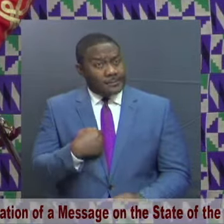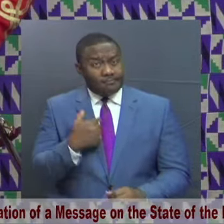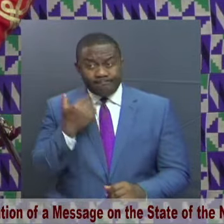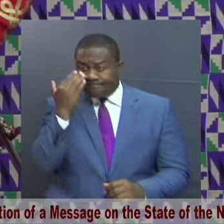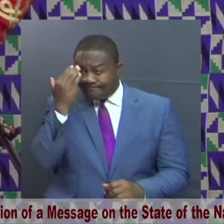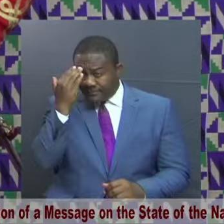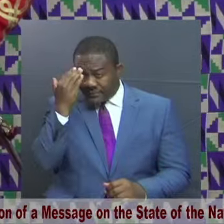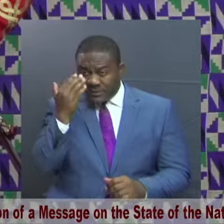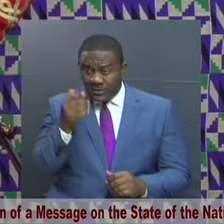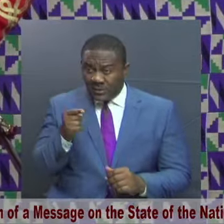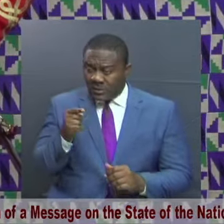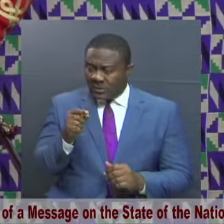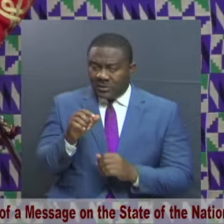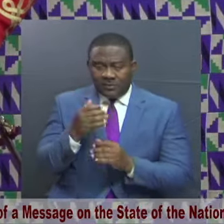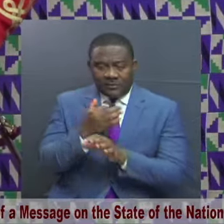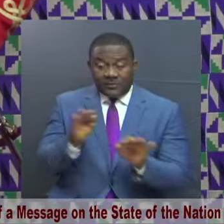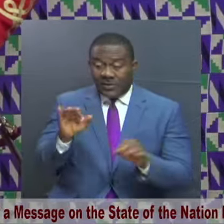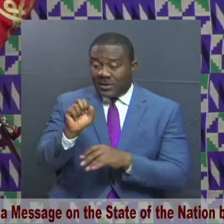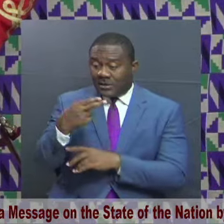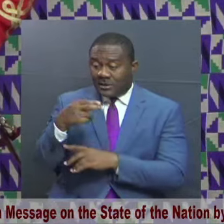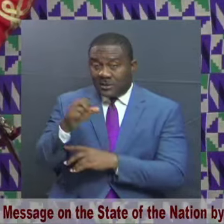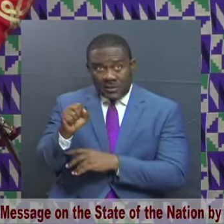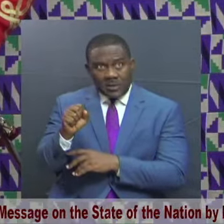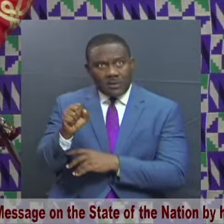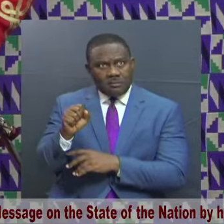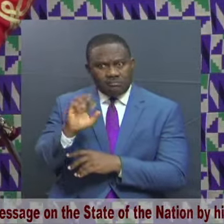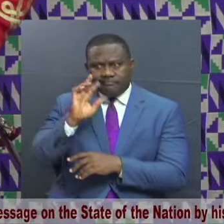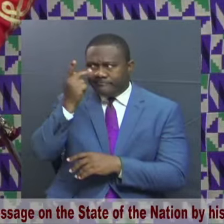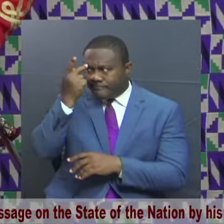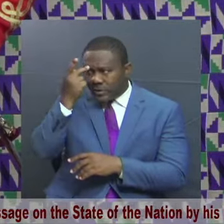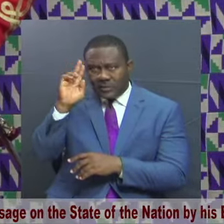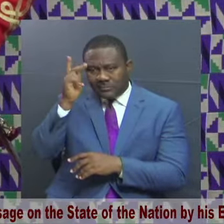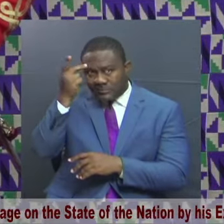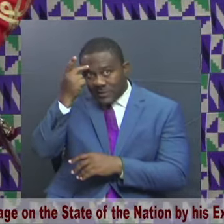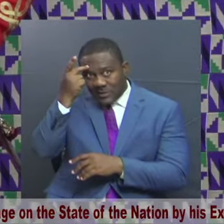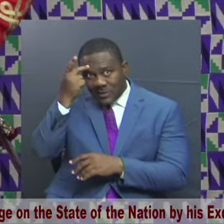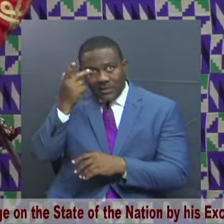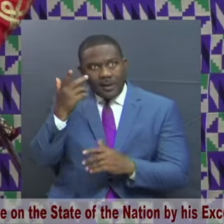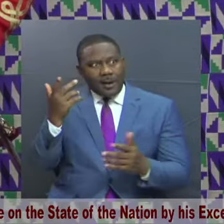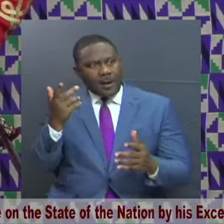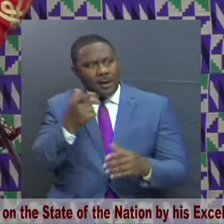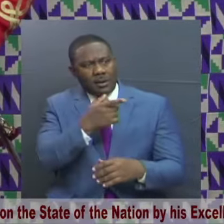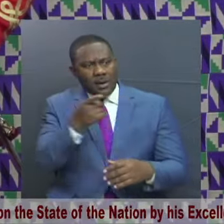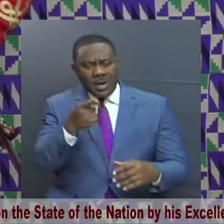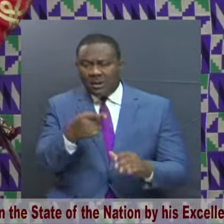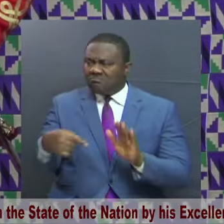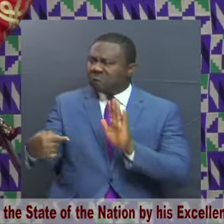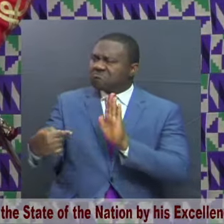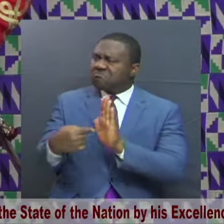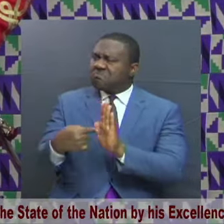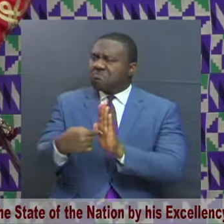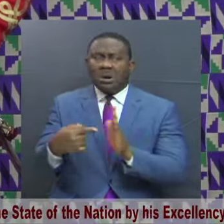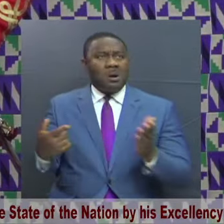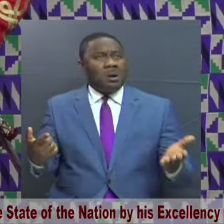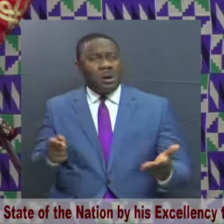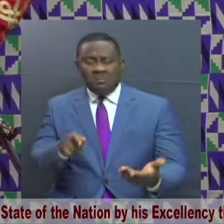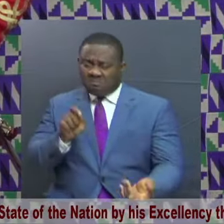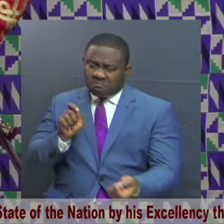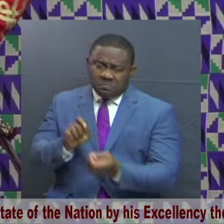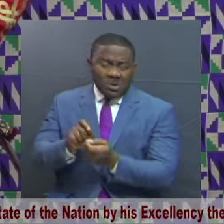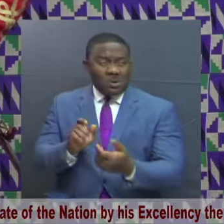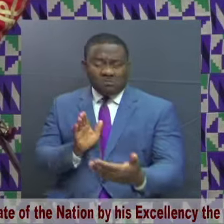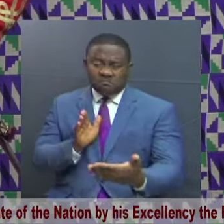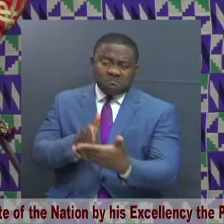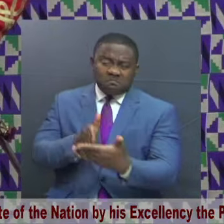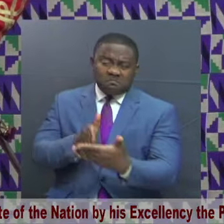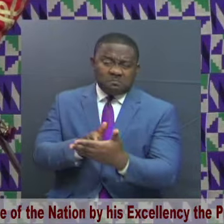shs policy has answered its critics and the arguments about it should cease and we should simply